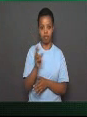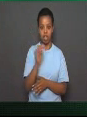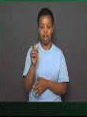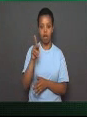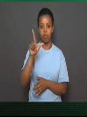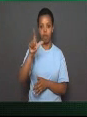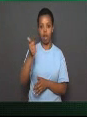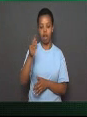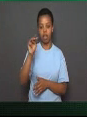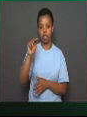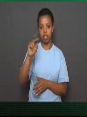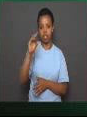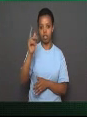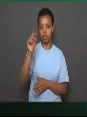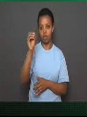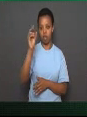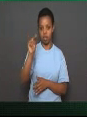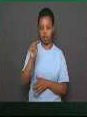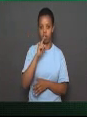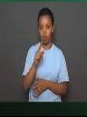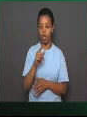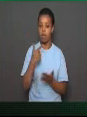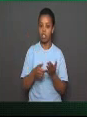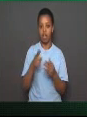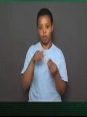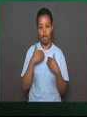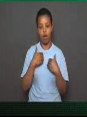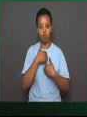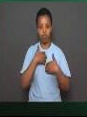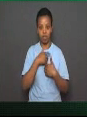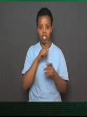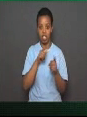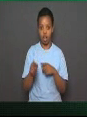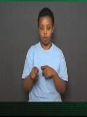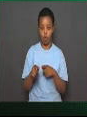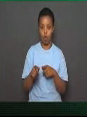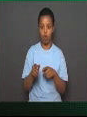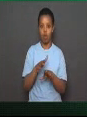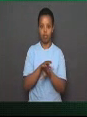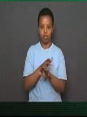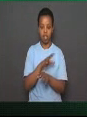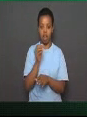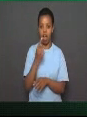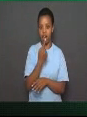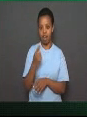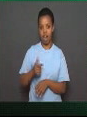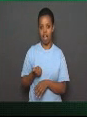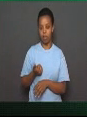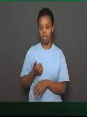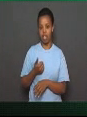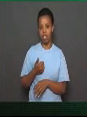The fauna include many different species of fish and some mammals, such